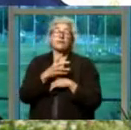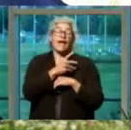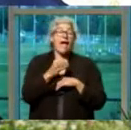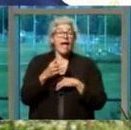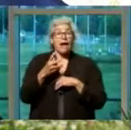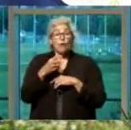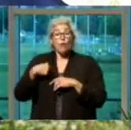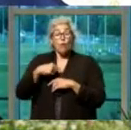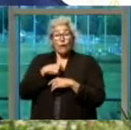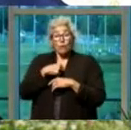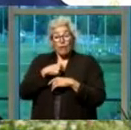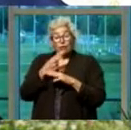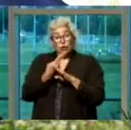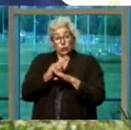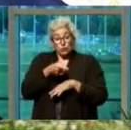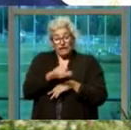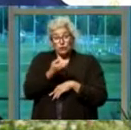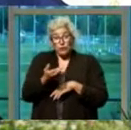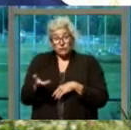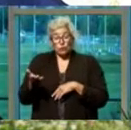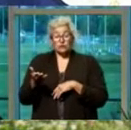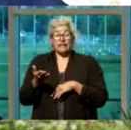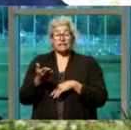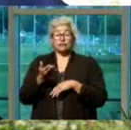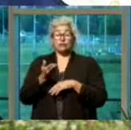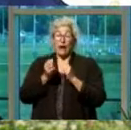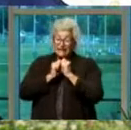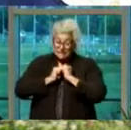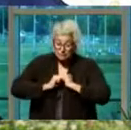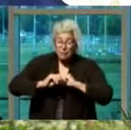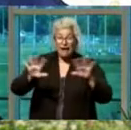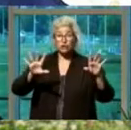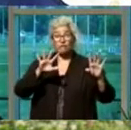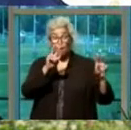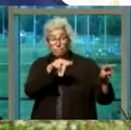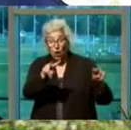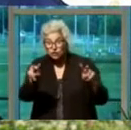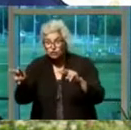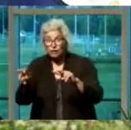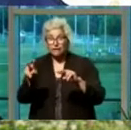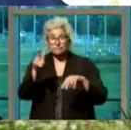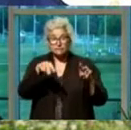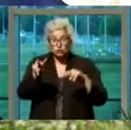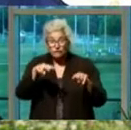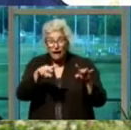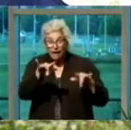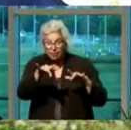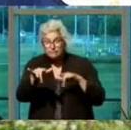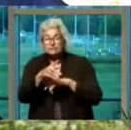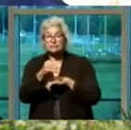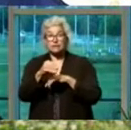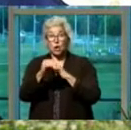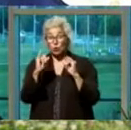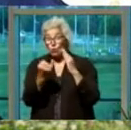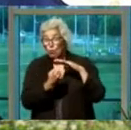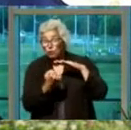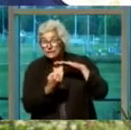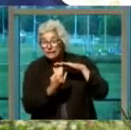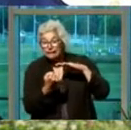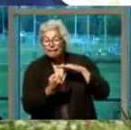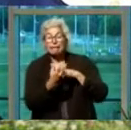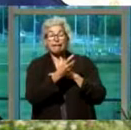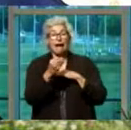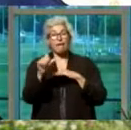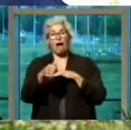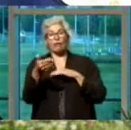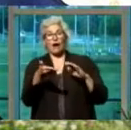robust expansion and coordination of monitoring, surveillance, prevention, quarantining, and other